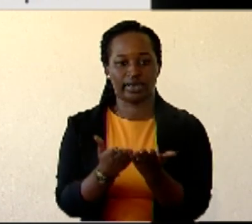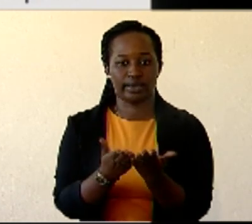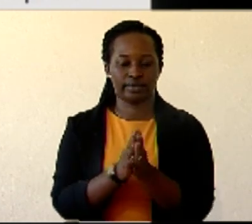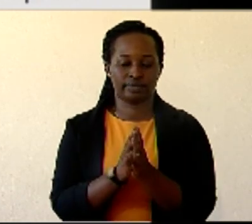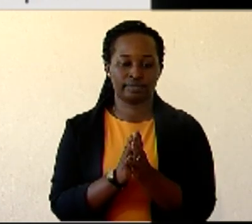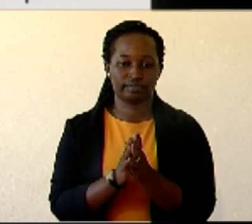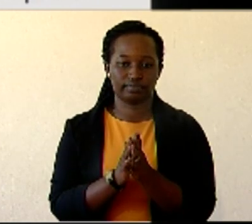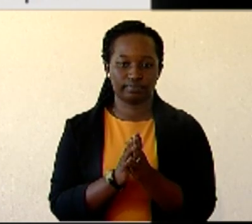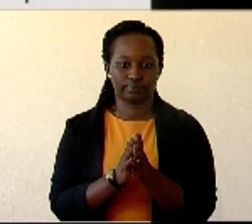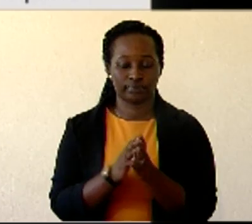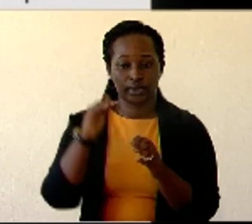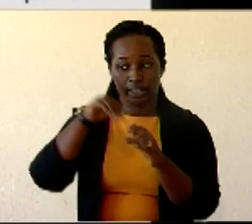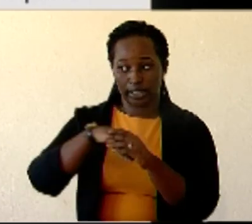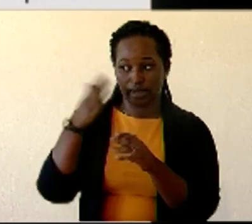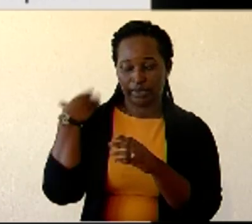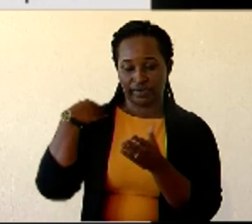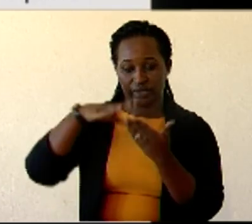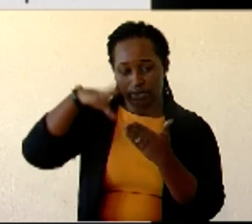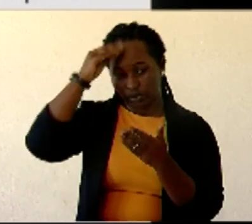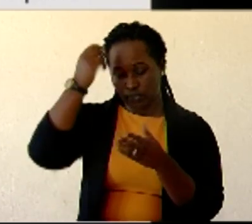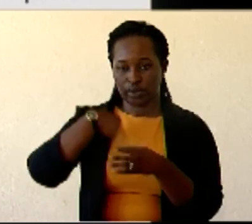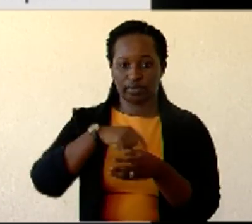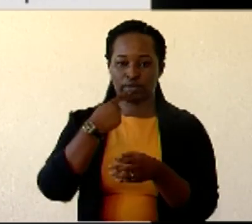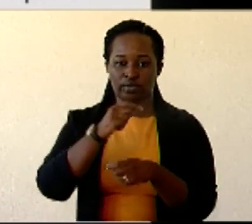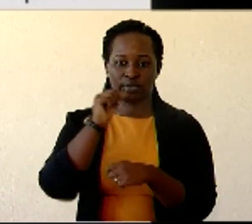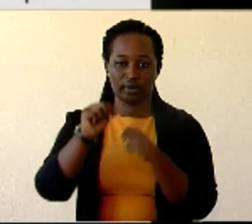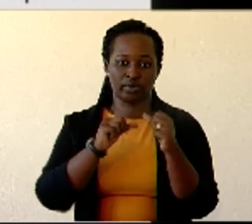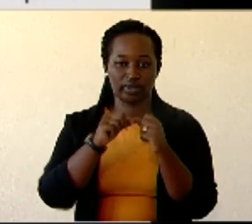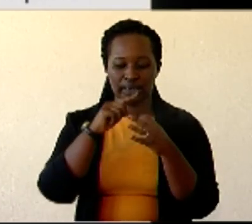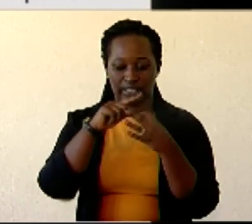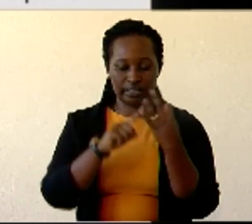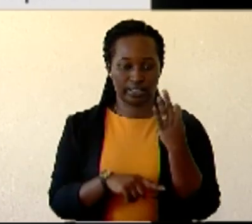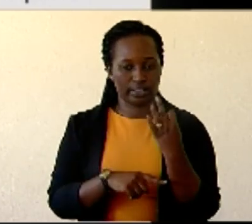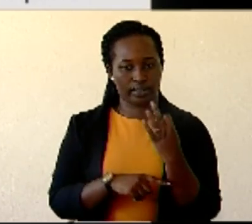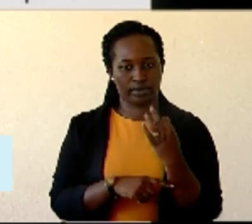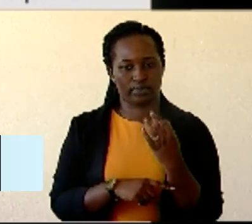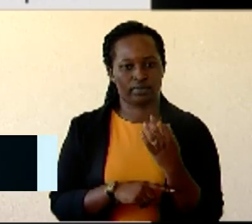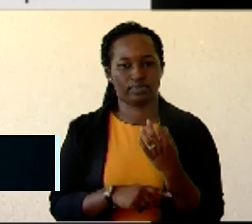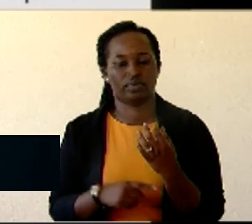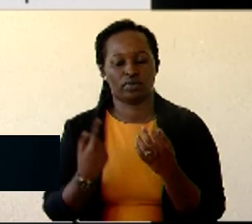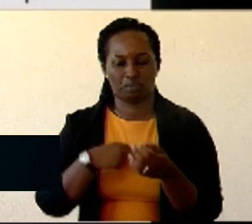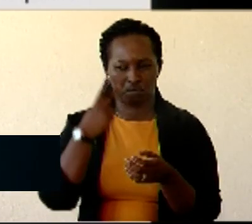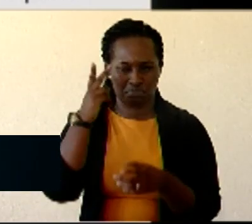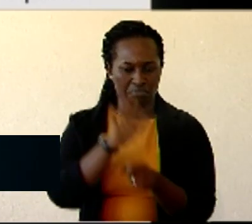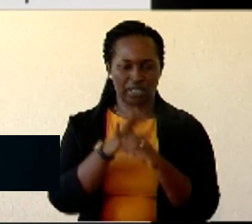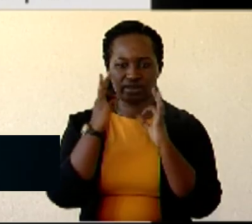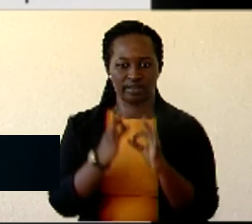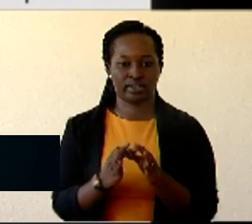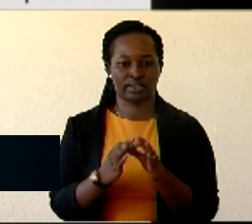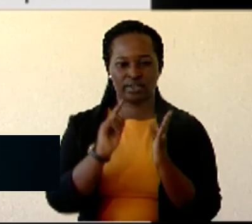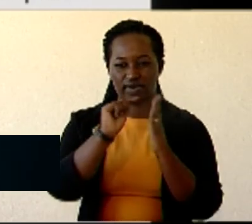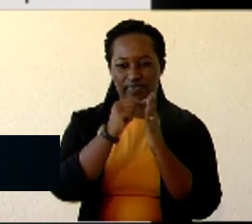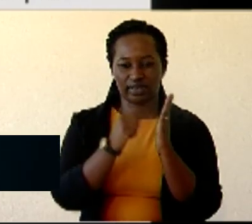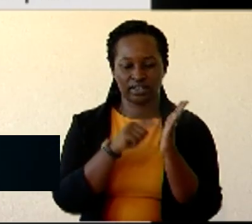commodity. So in the previous unit that we talked about, which was the theory of demand, we saw many things. Factors